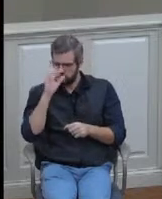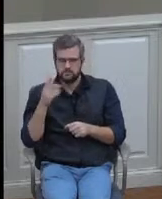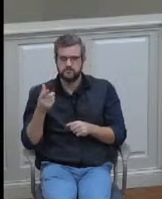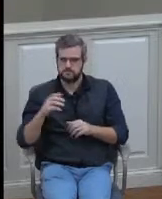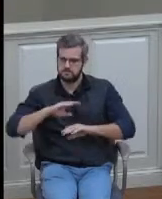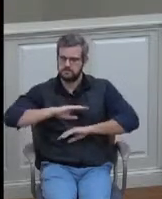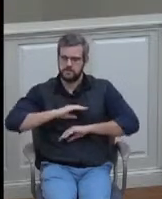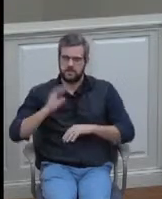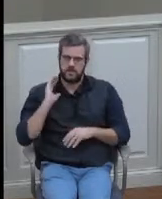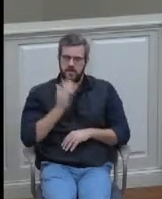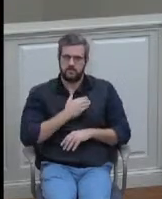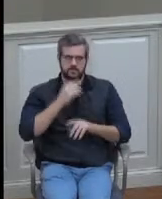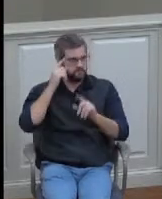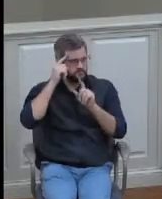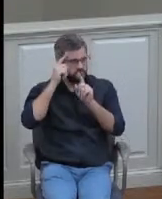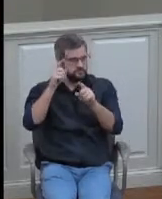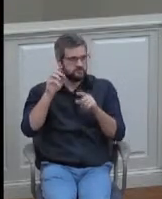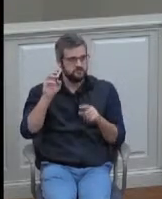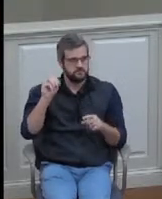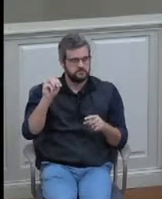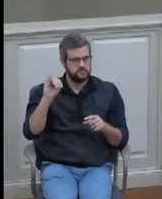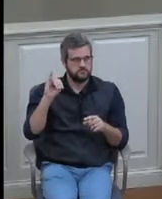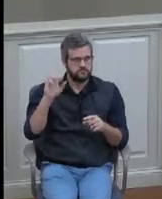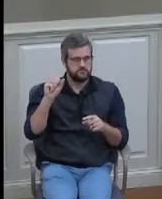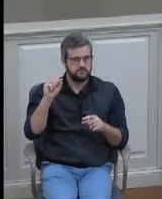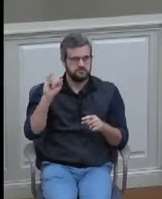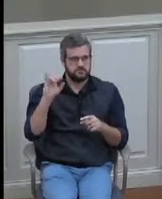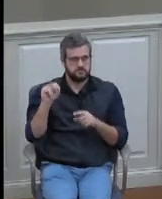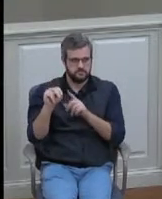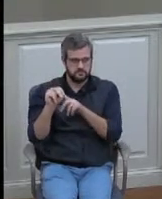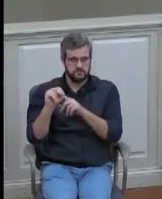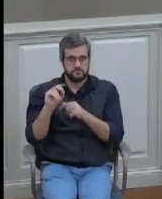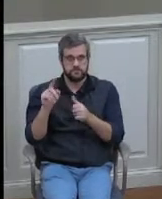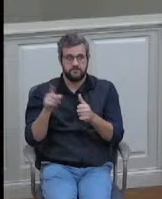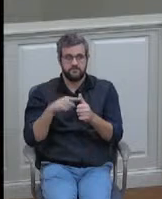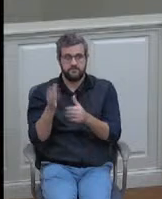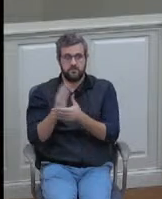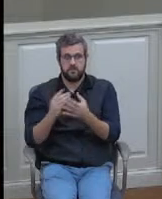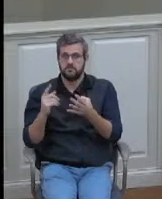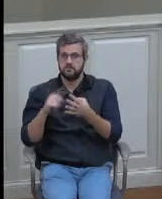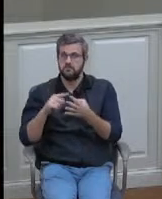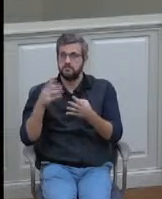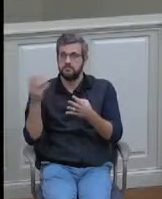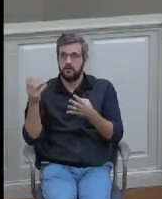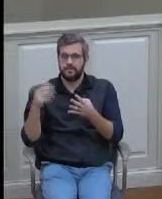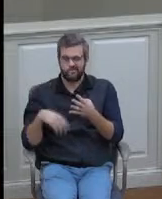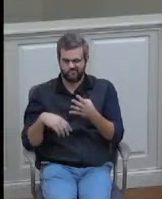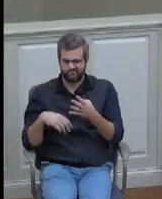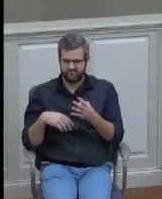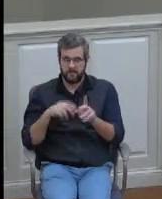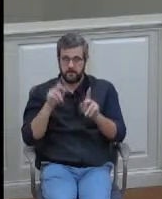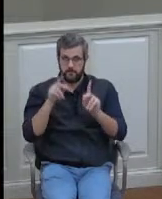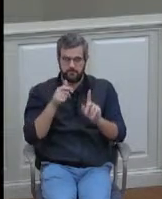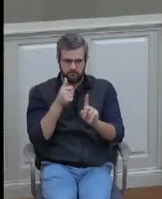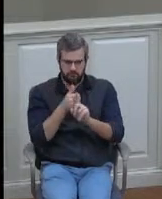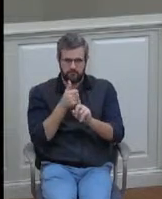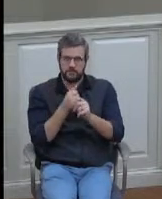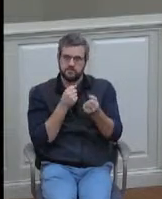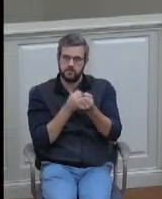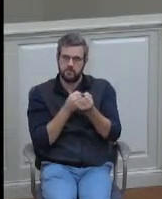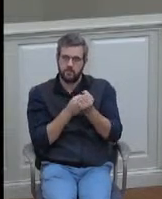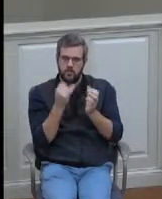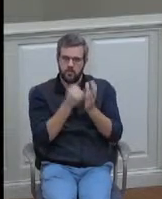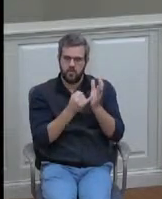mission. The first part of our mission has to do with being a person who supports artists and